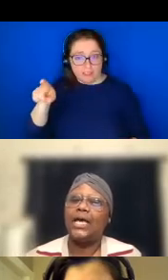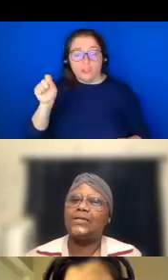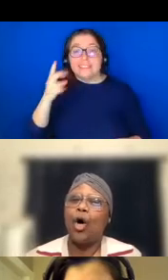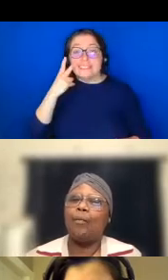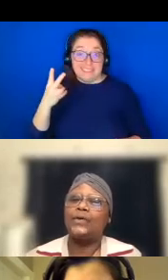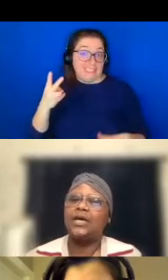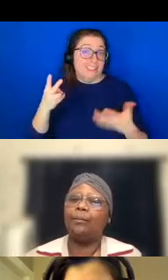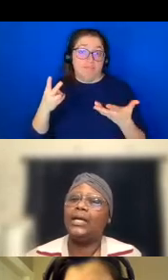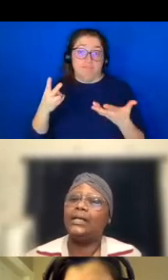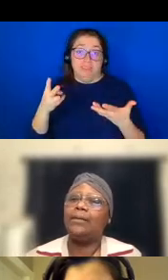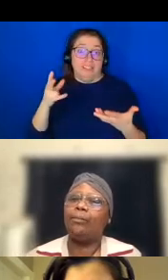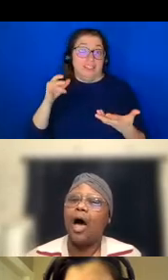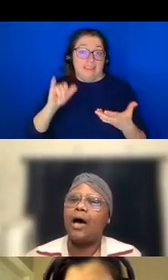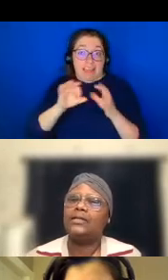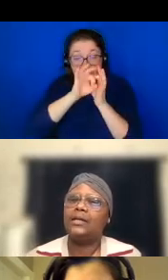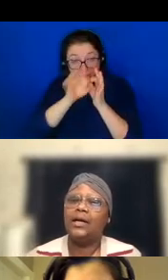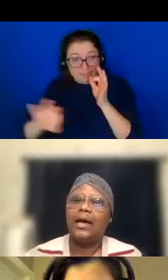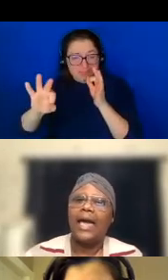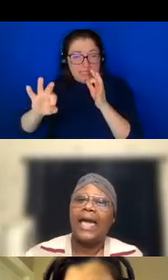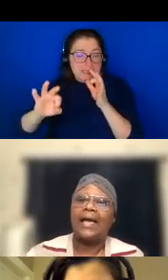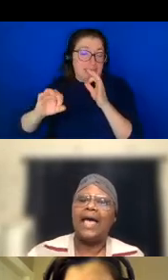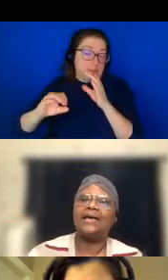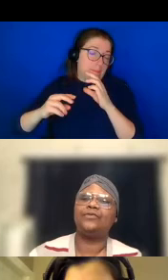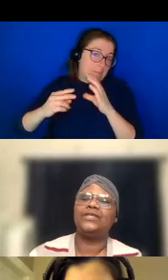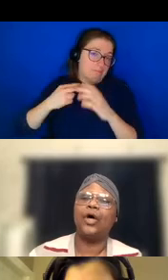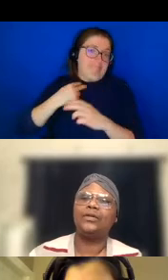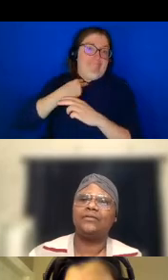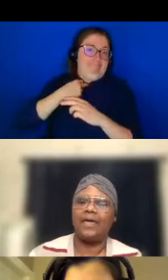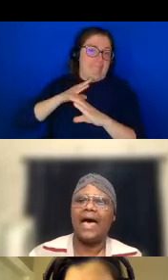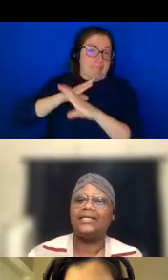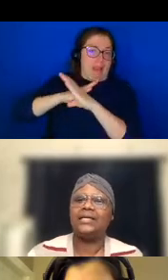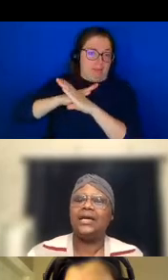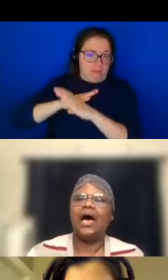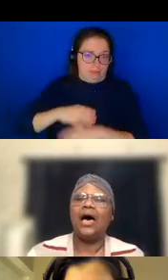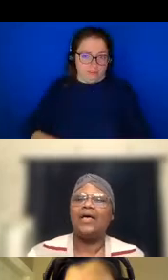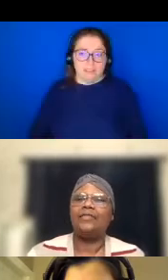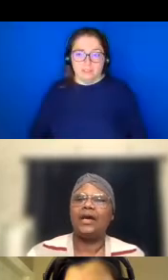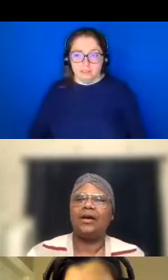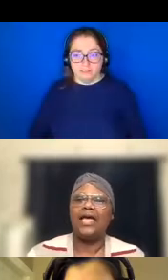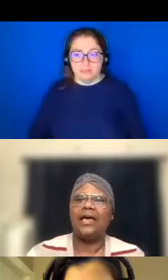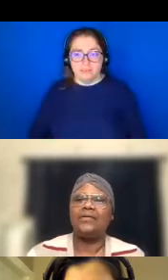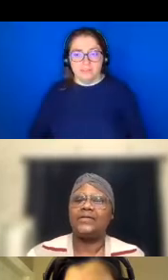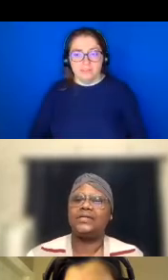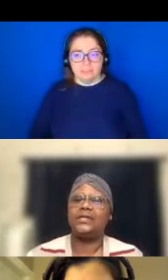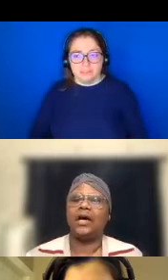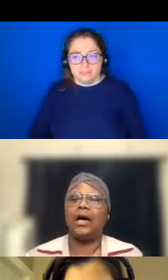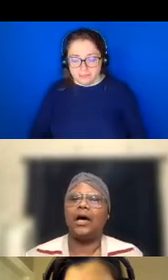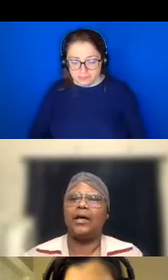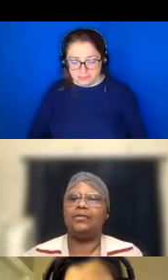vessel is almost completely blocked. And as a result of that, there